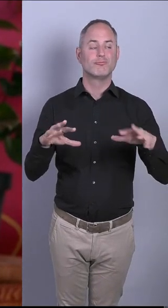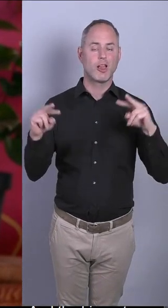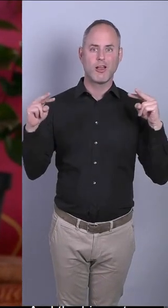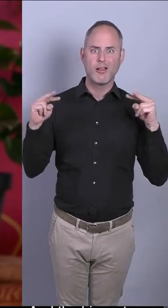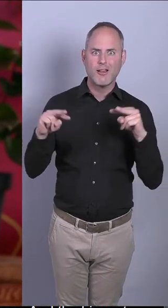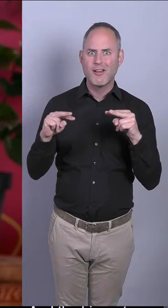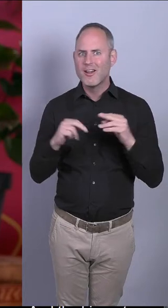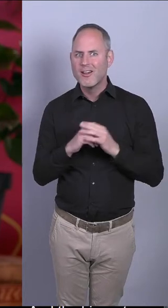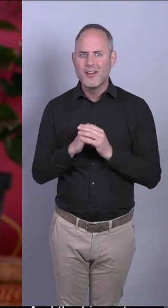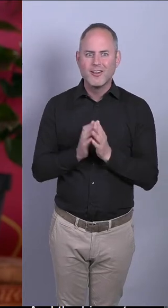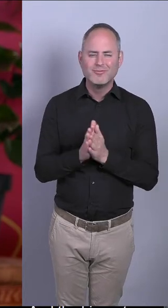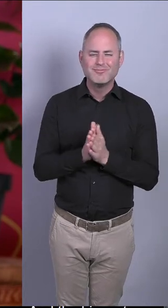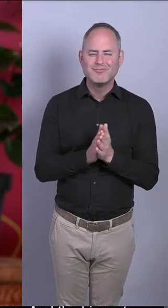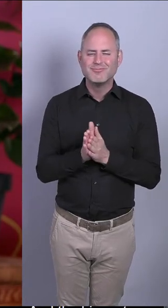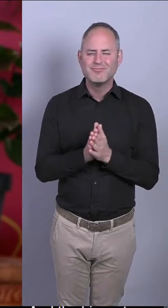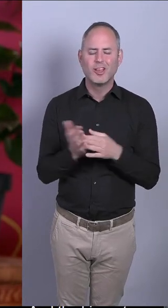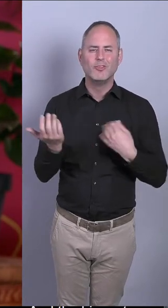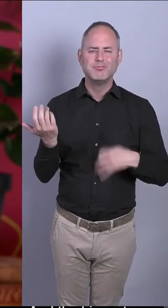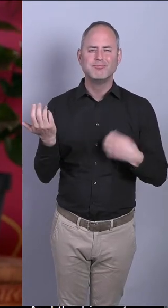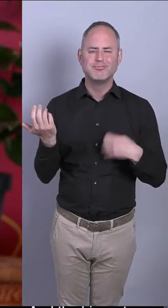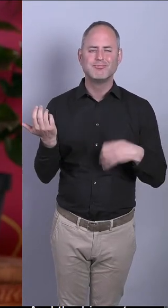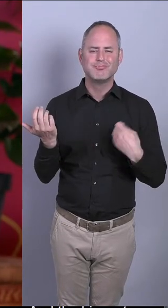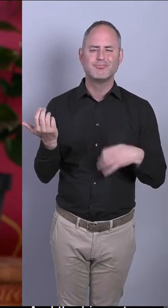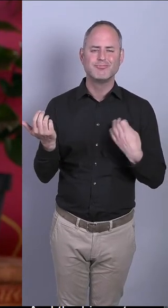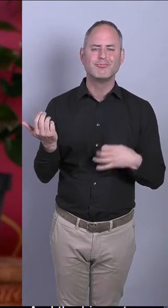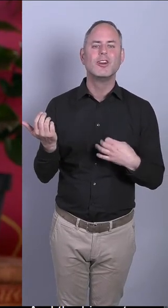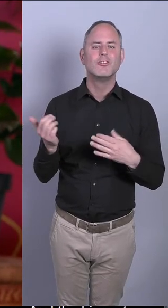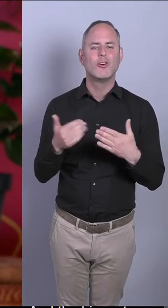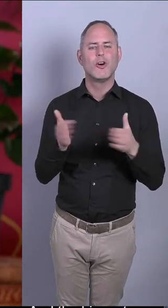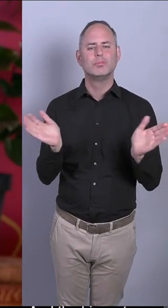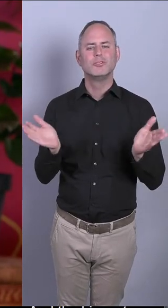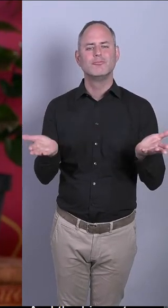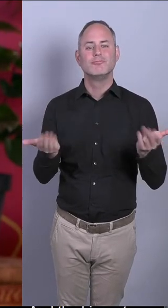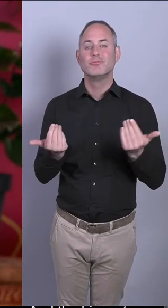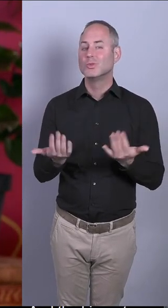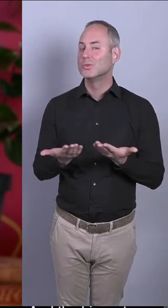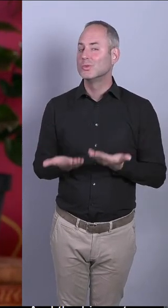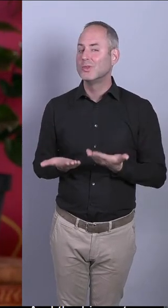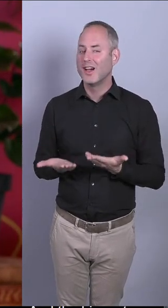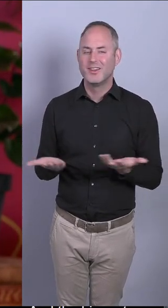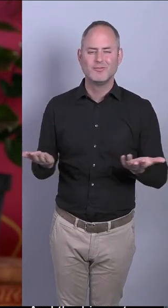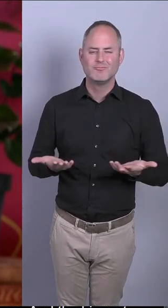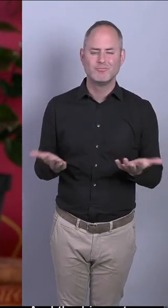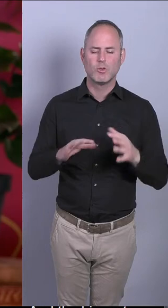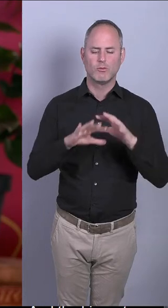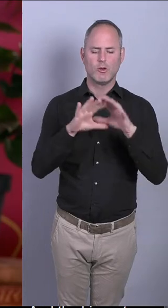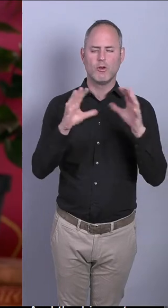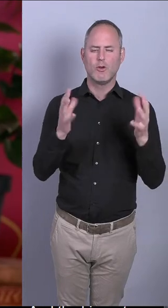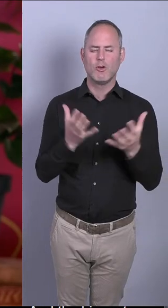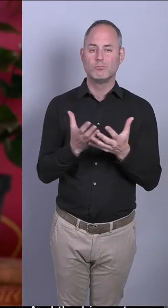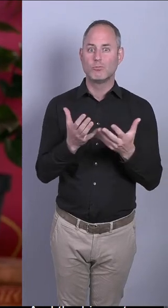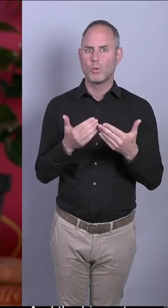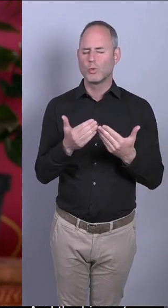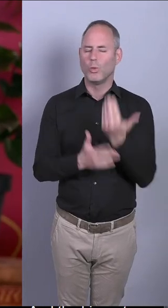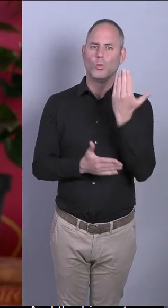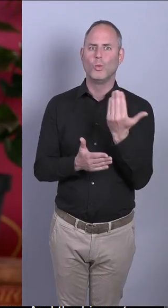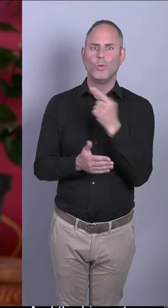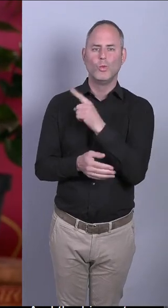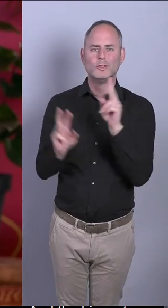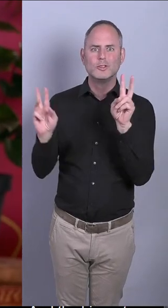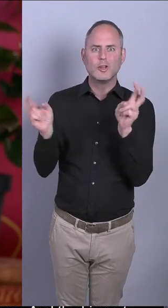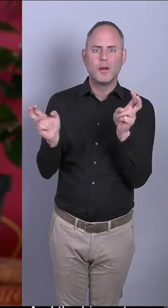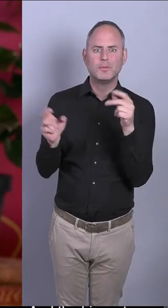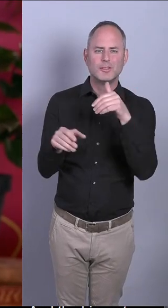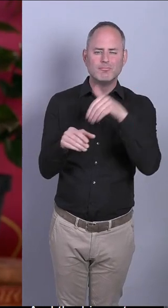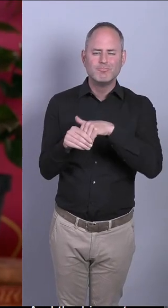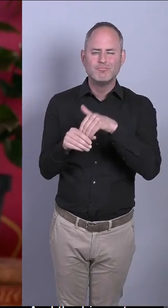Live on our live stream, for you volunteers, we have a special world premiere. You